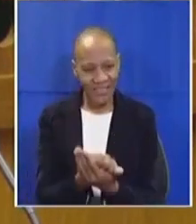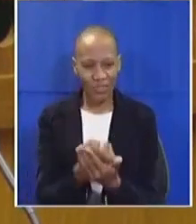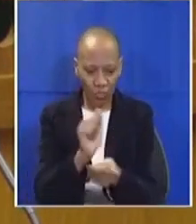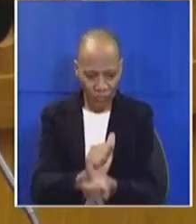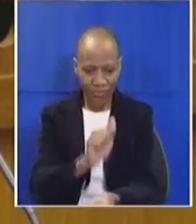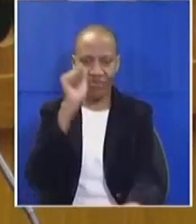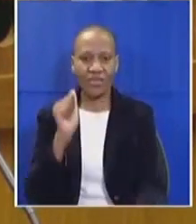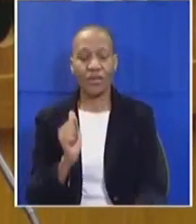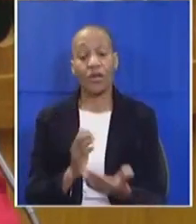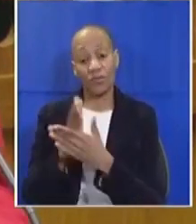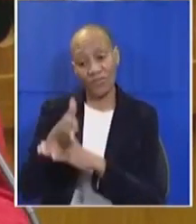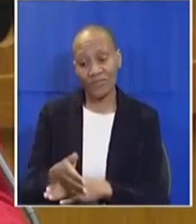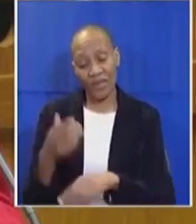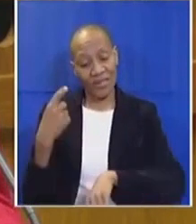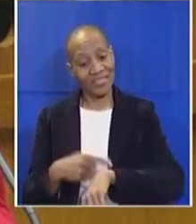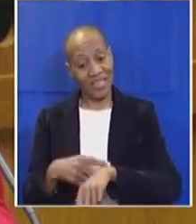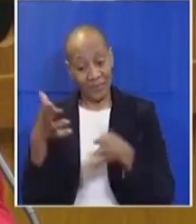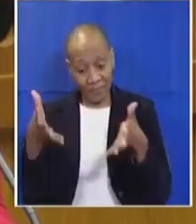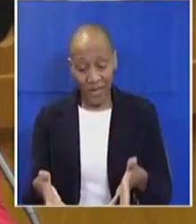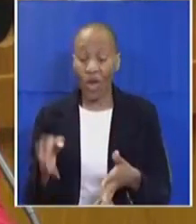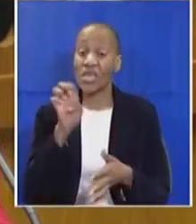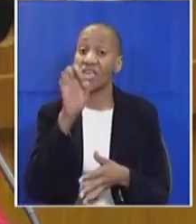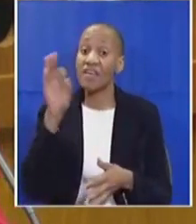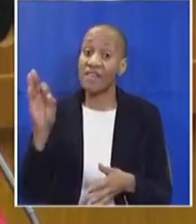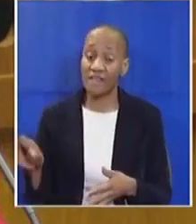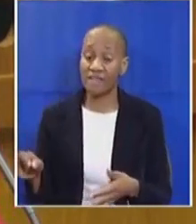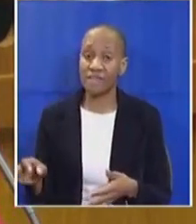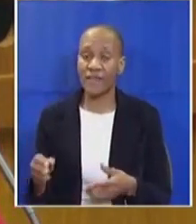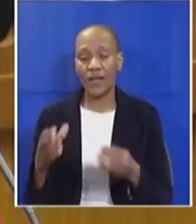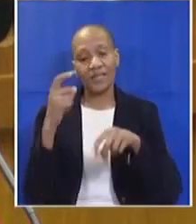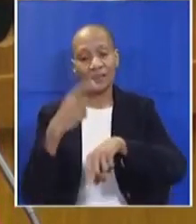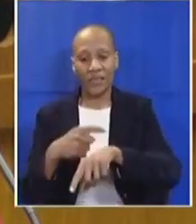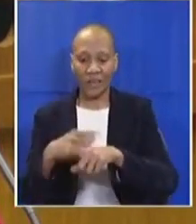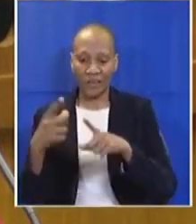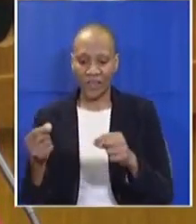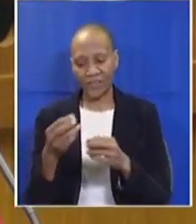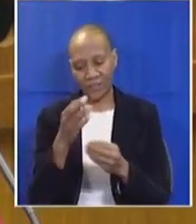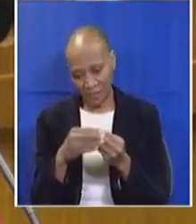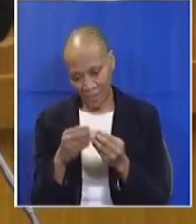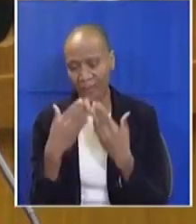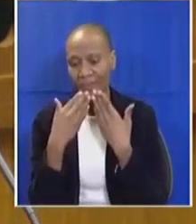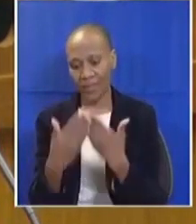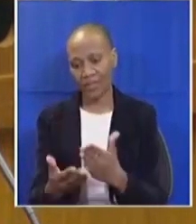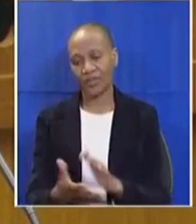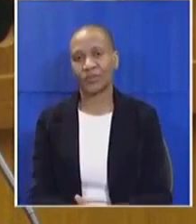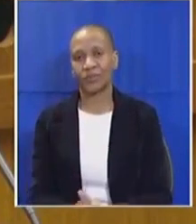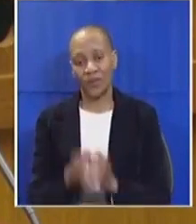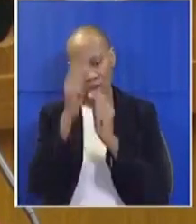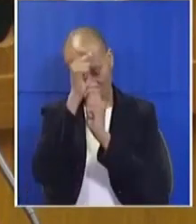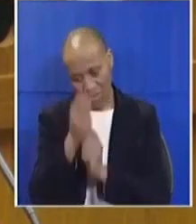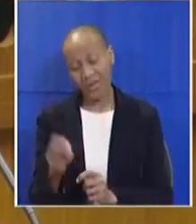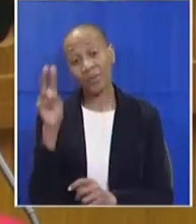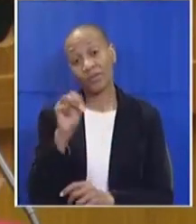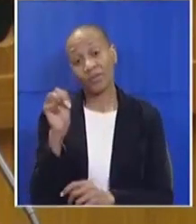in their lifetime. That is why the EFF is the only organization that has assisted them to fight in all the legal